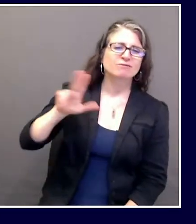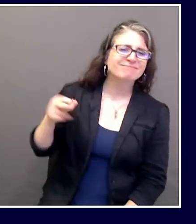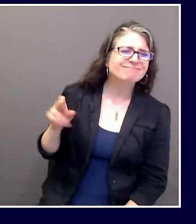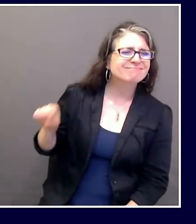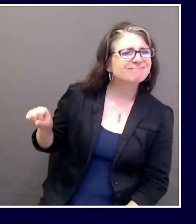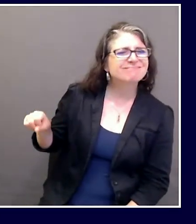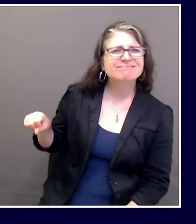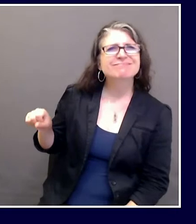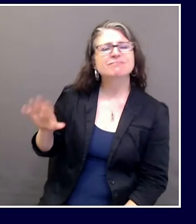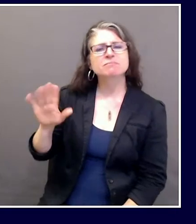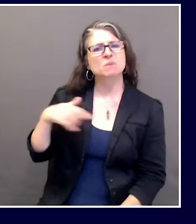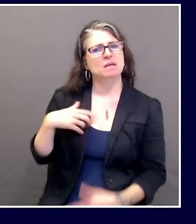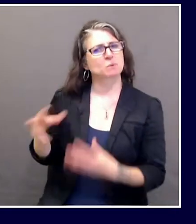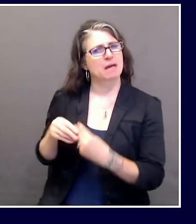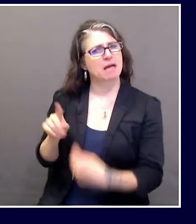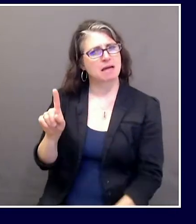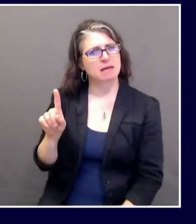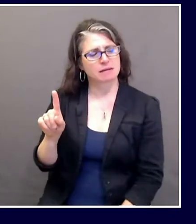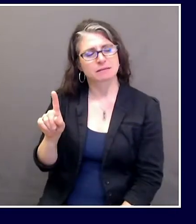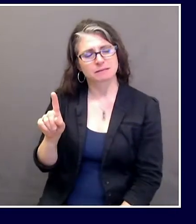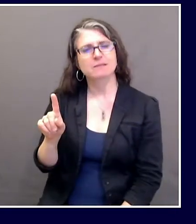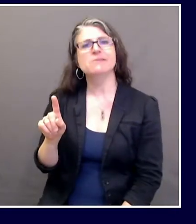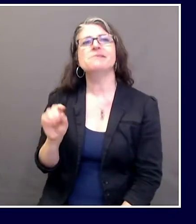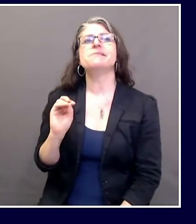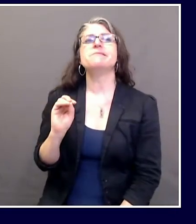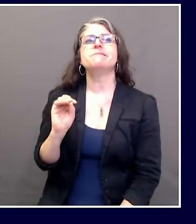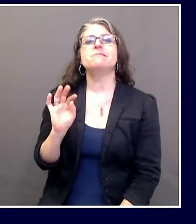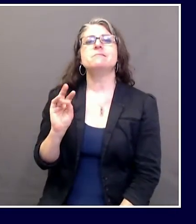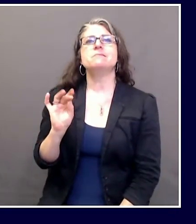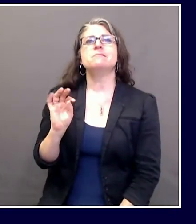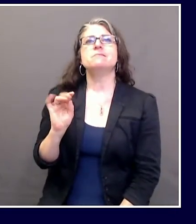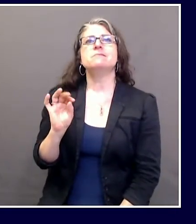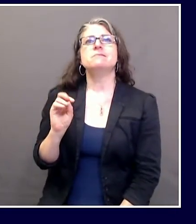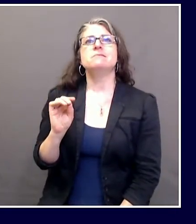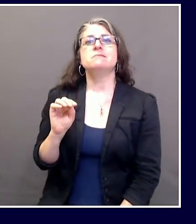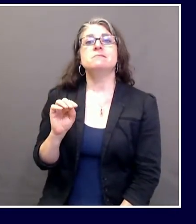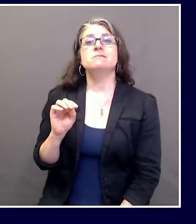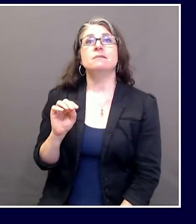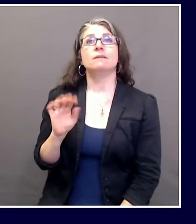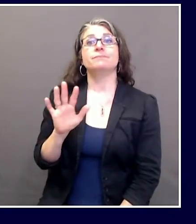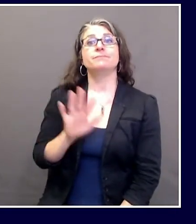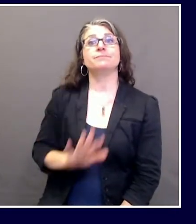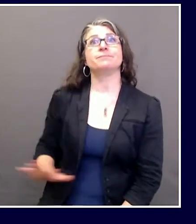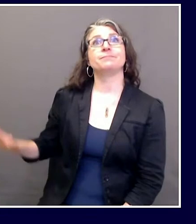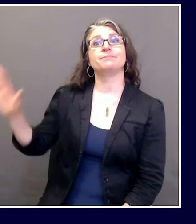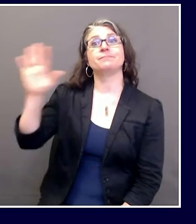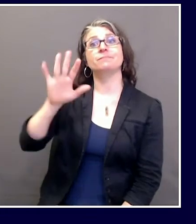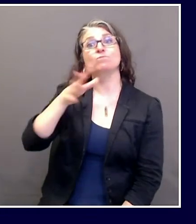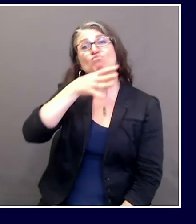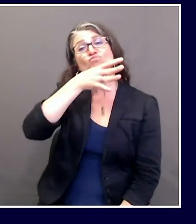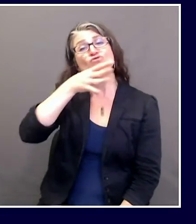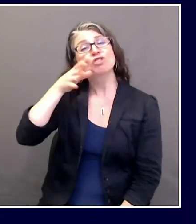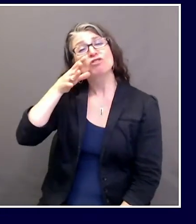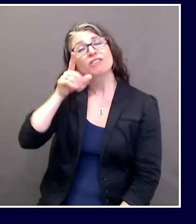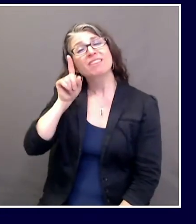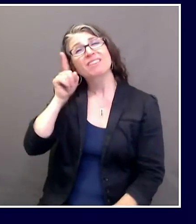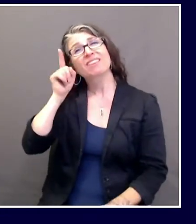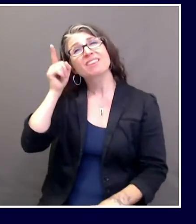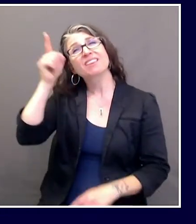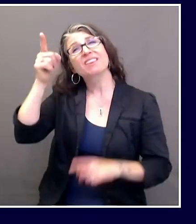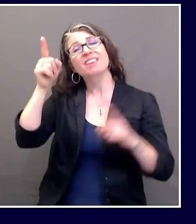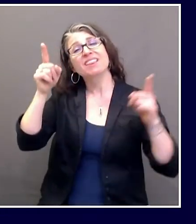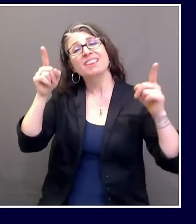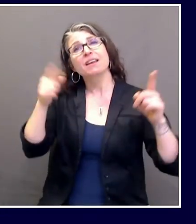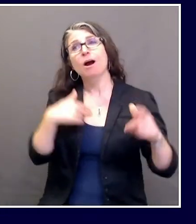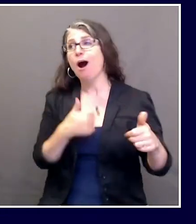you indicated this, but it's not as if in those in rural parts of Maine, we are not going to be vaccinating. But given